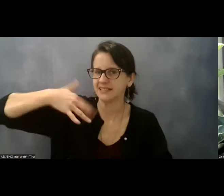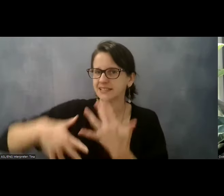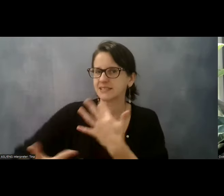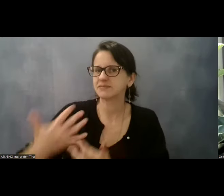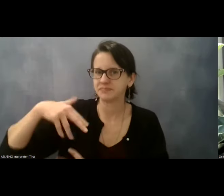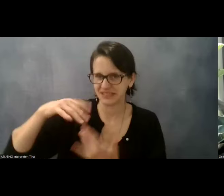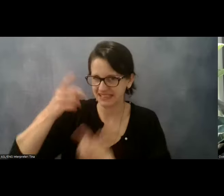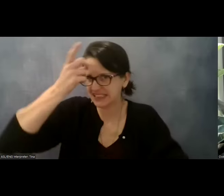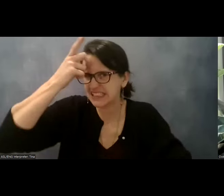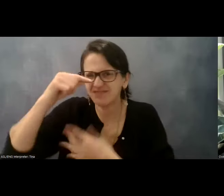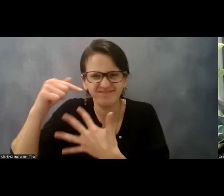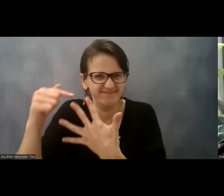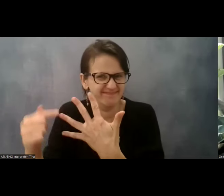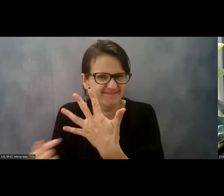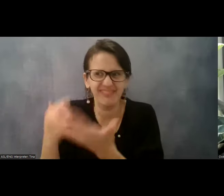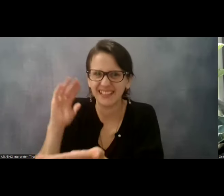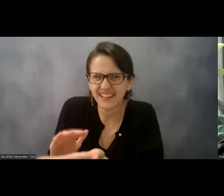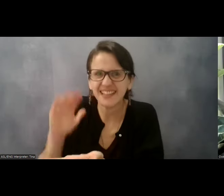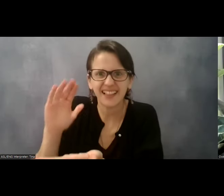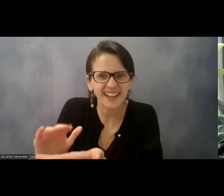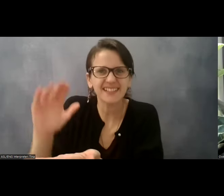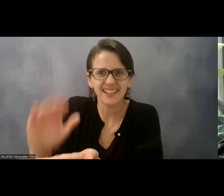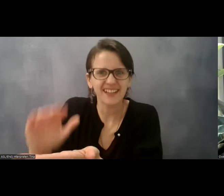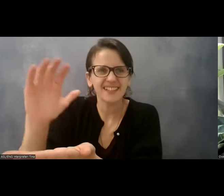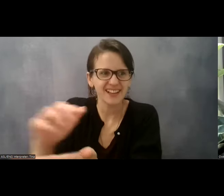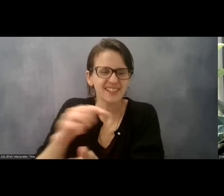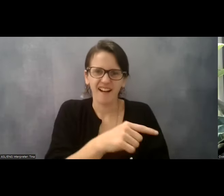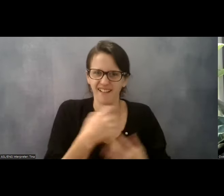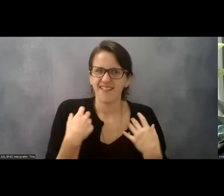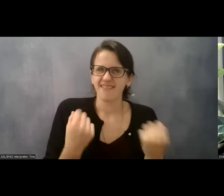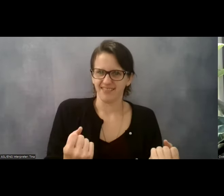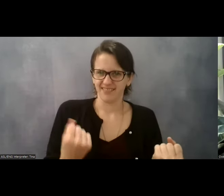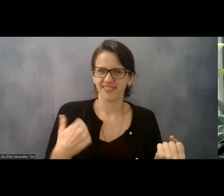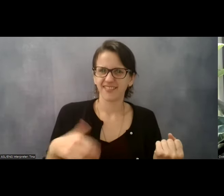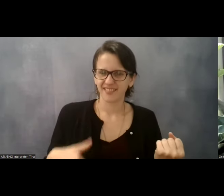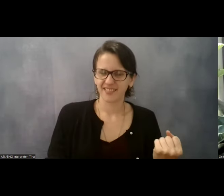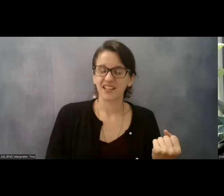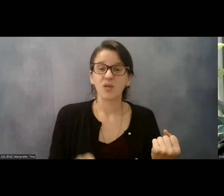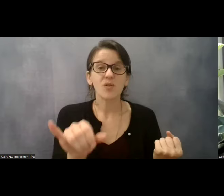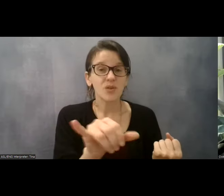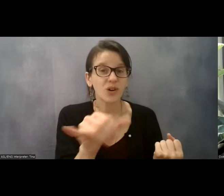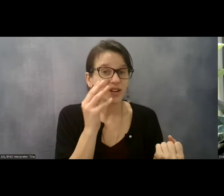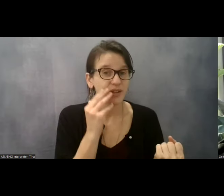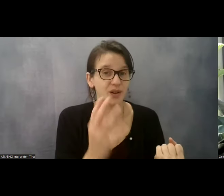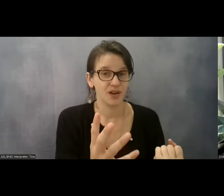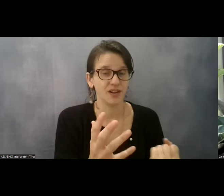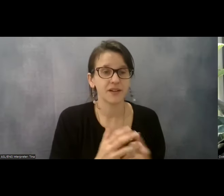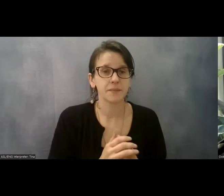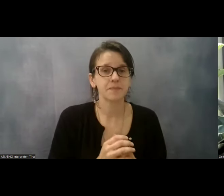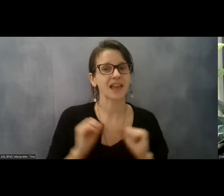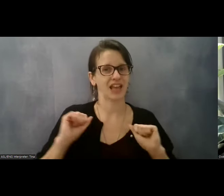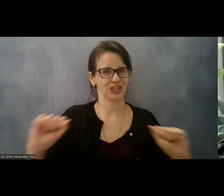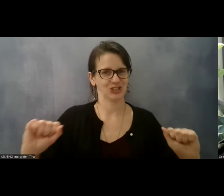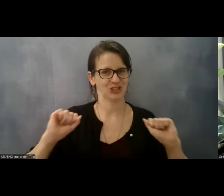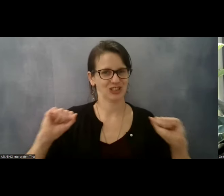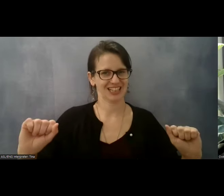and eat more vegetables, you may very well be healthier. But here's the other piece of this, is that you are also going to get exercise, which